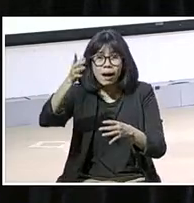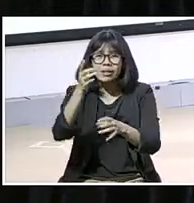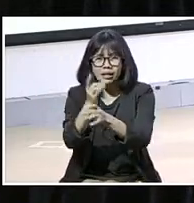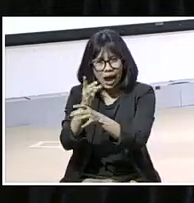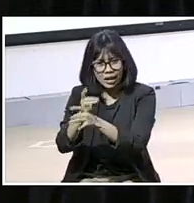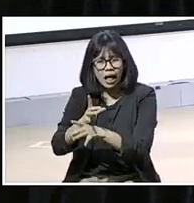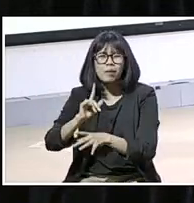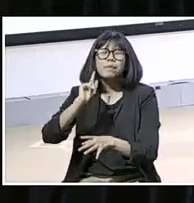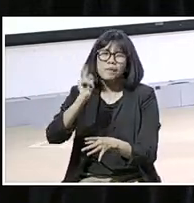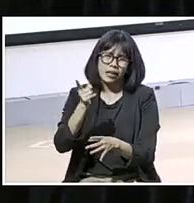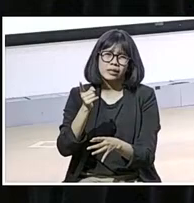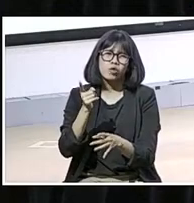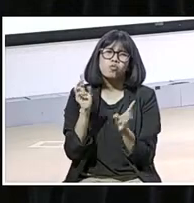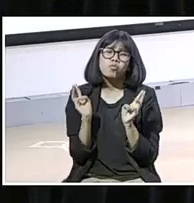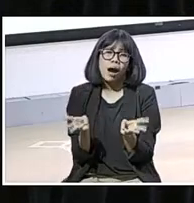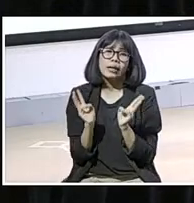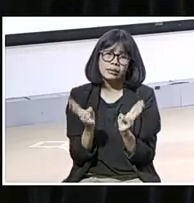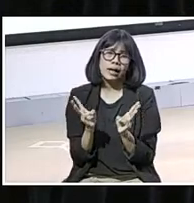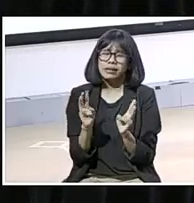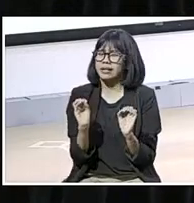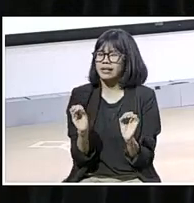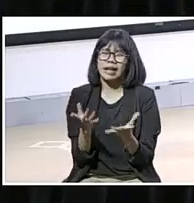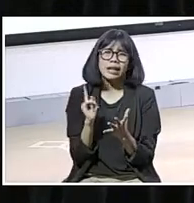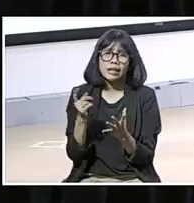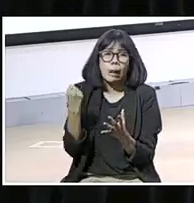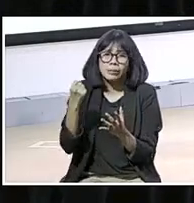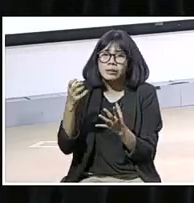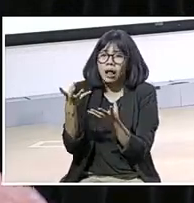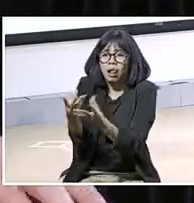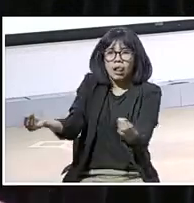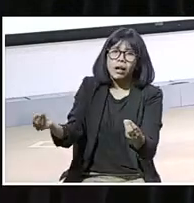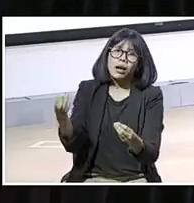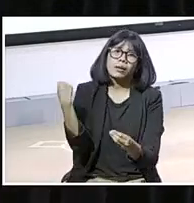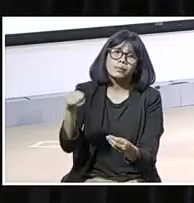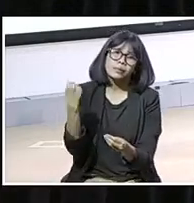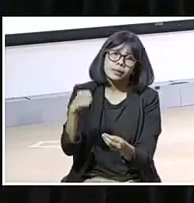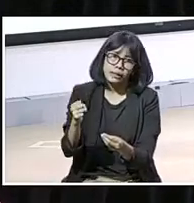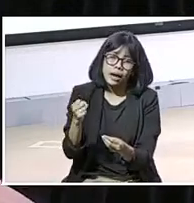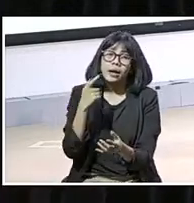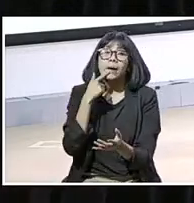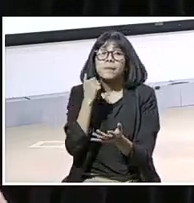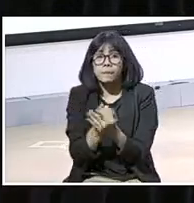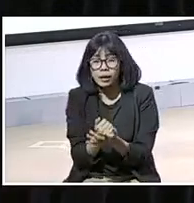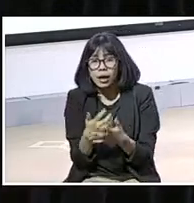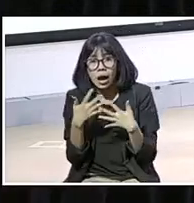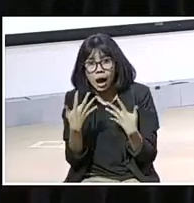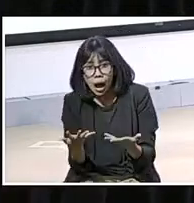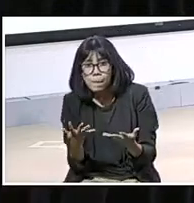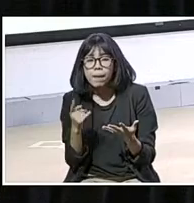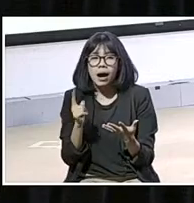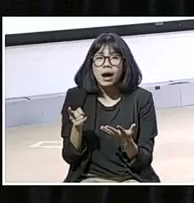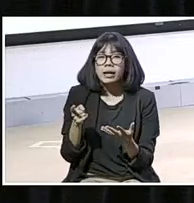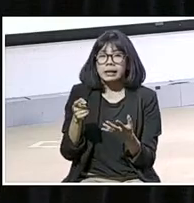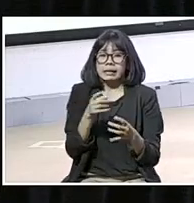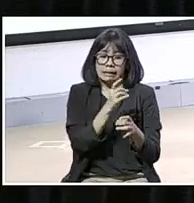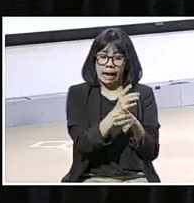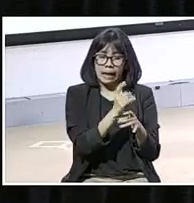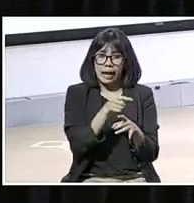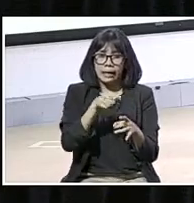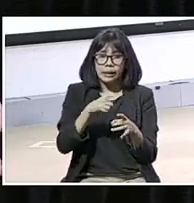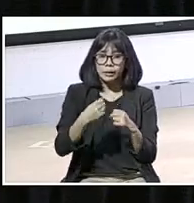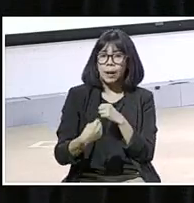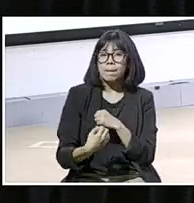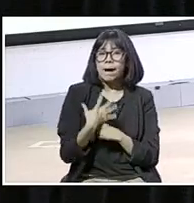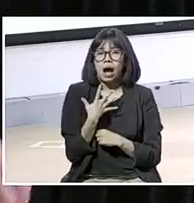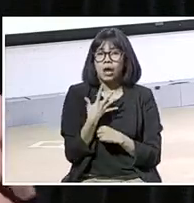look, making a mistake, it's going to happen. But not letting that deter you, that's what separates the greats from